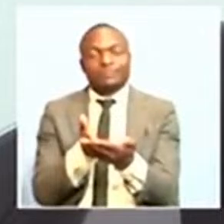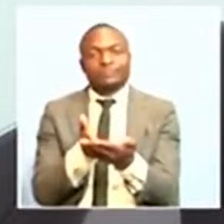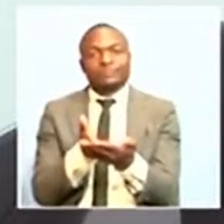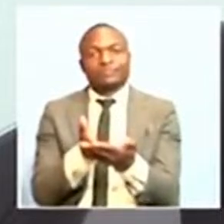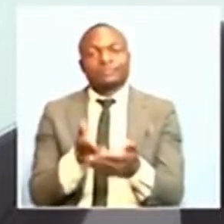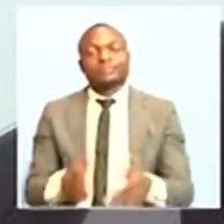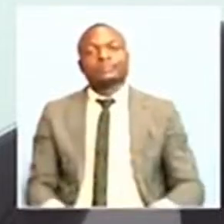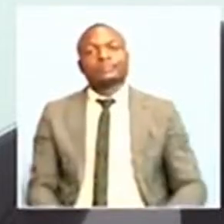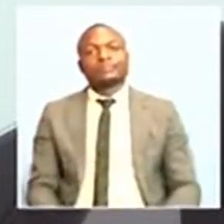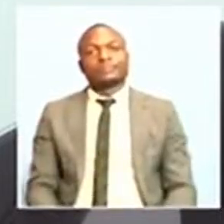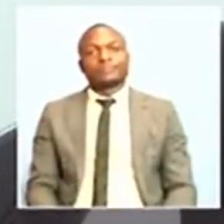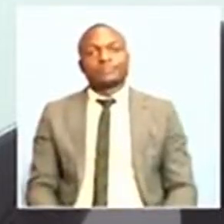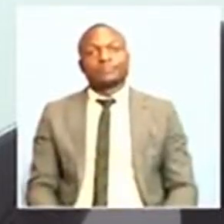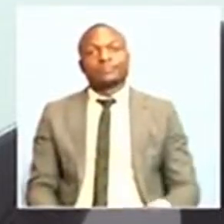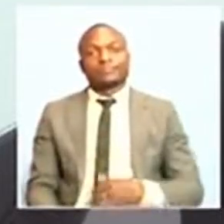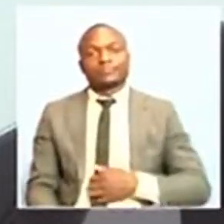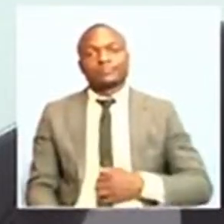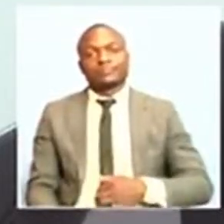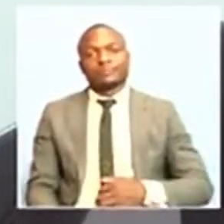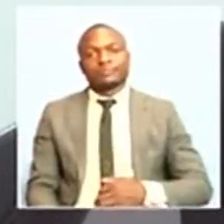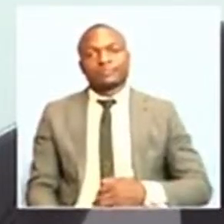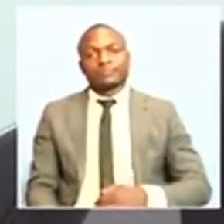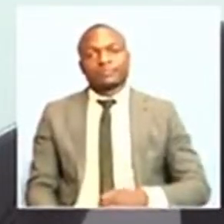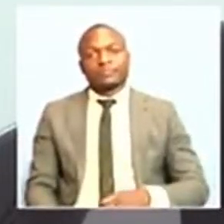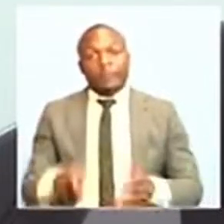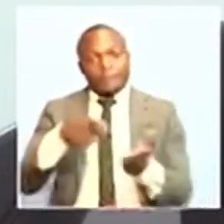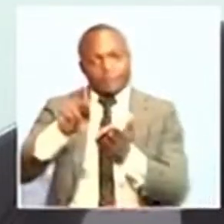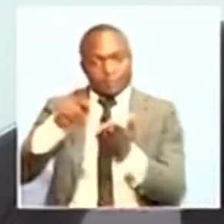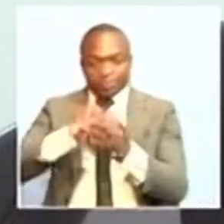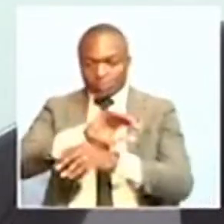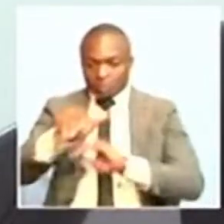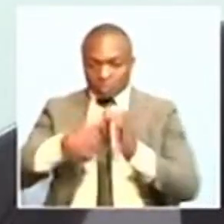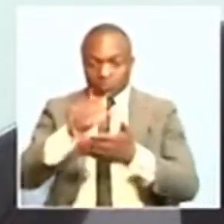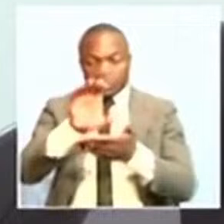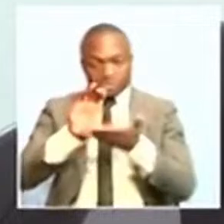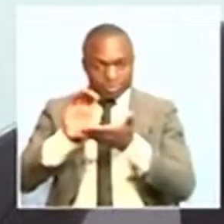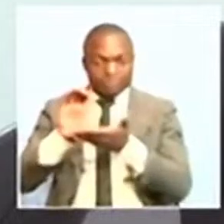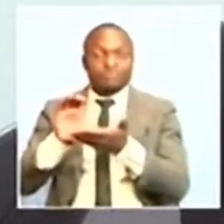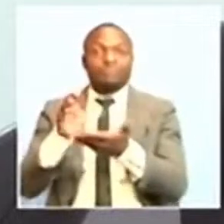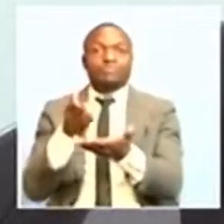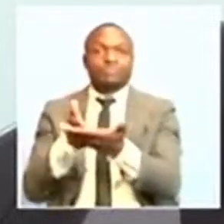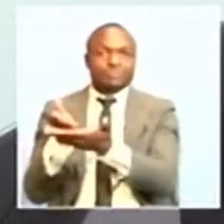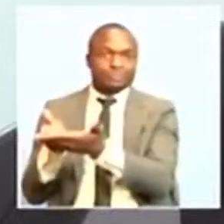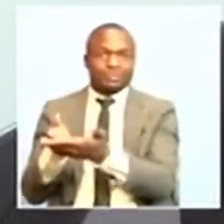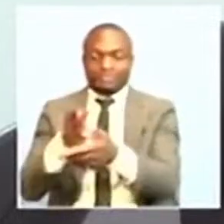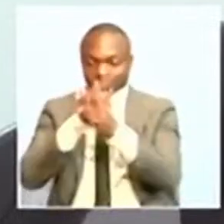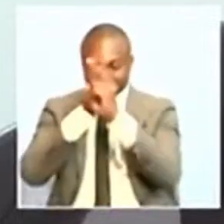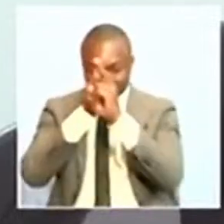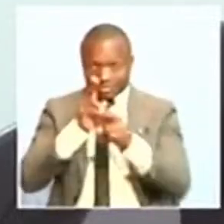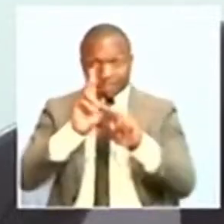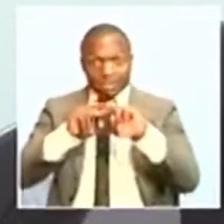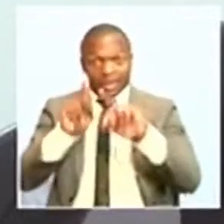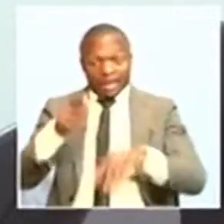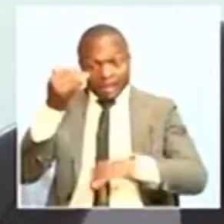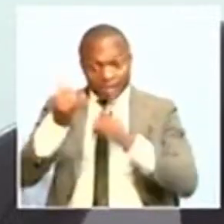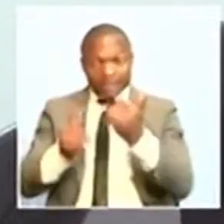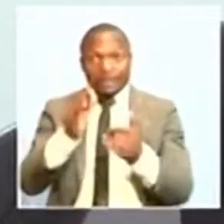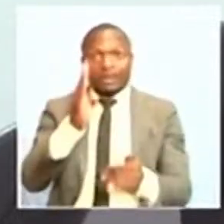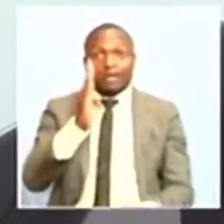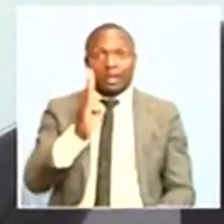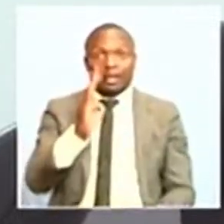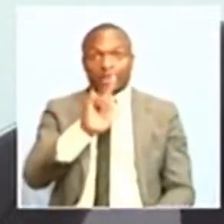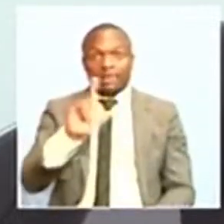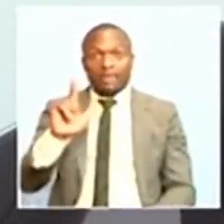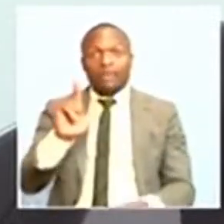that they settle all their outstanding obligations. Honorable Chair, the last bill is